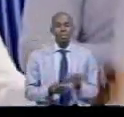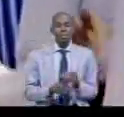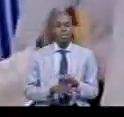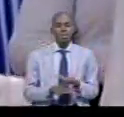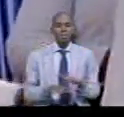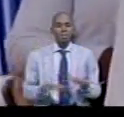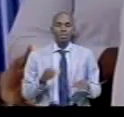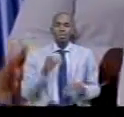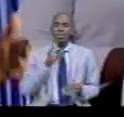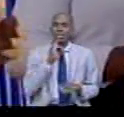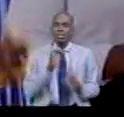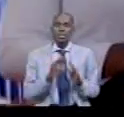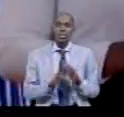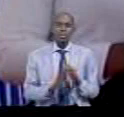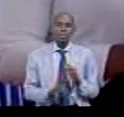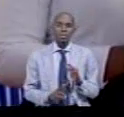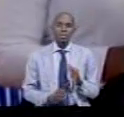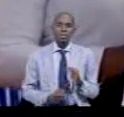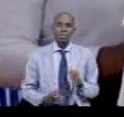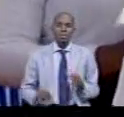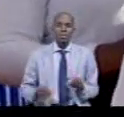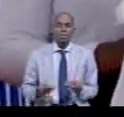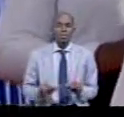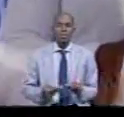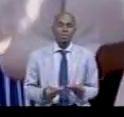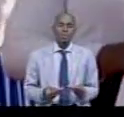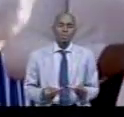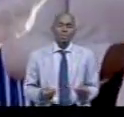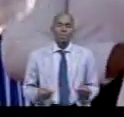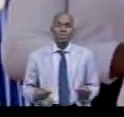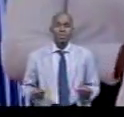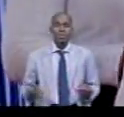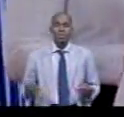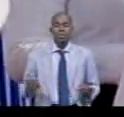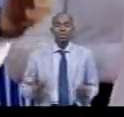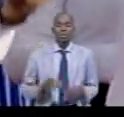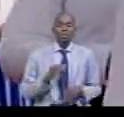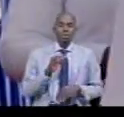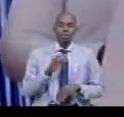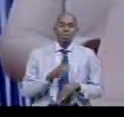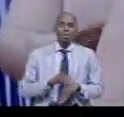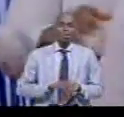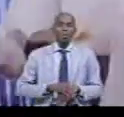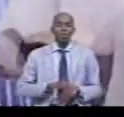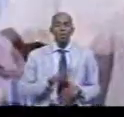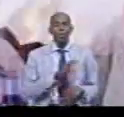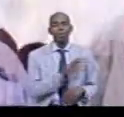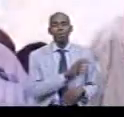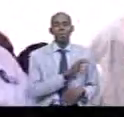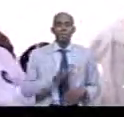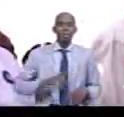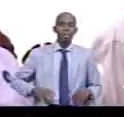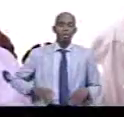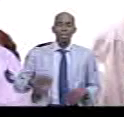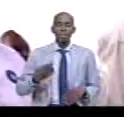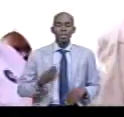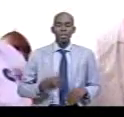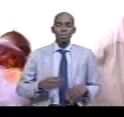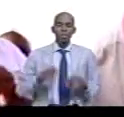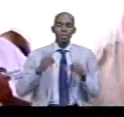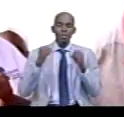On Christ the soul solid rock. Christ